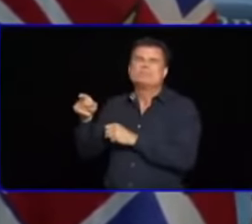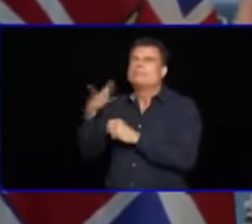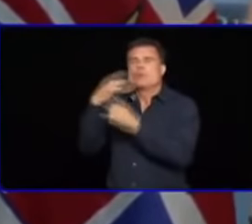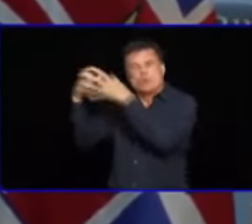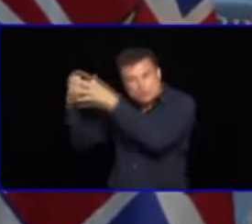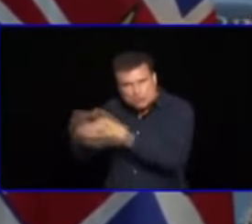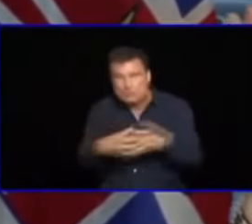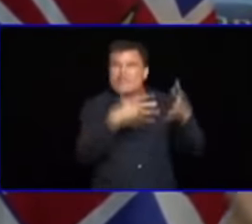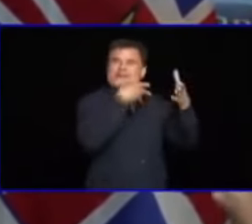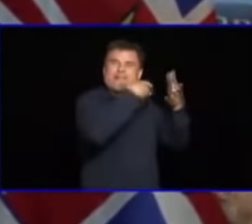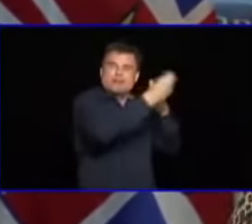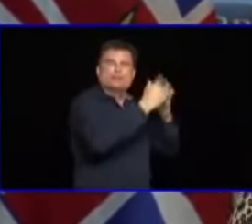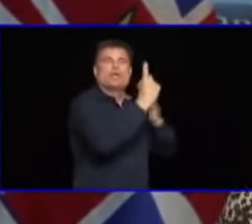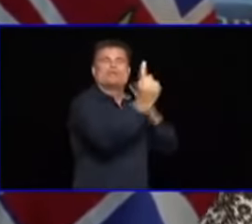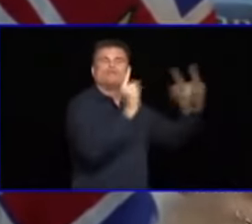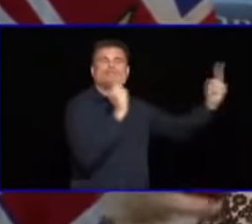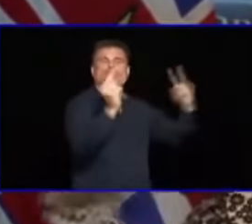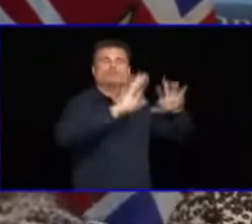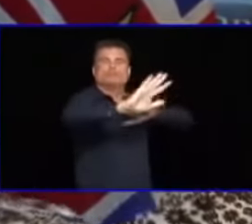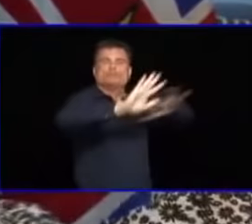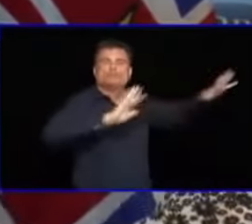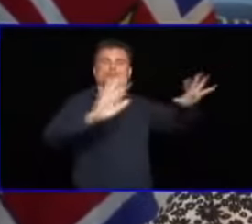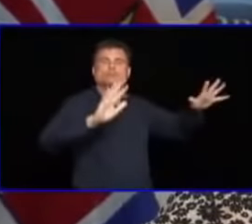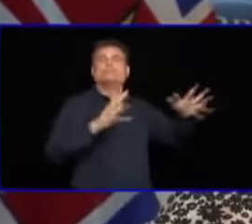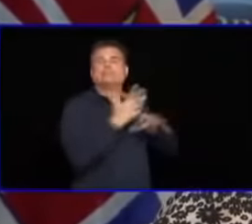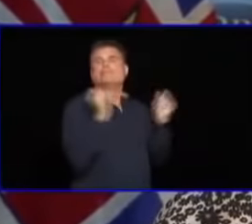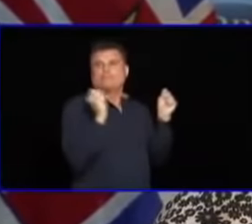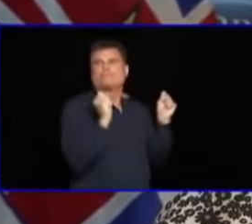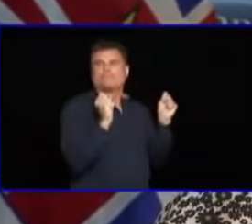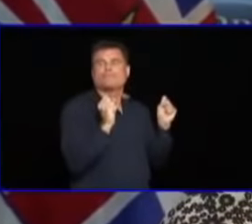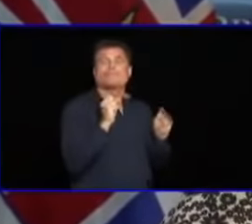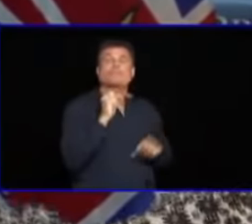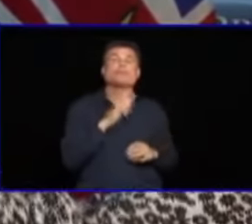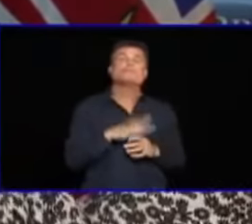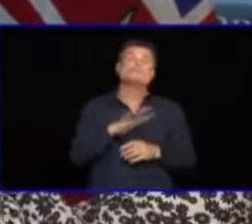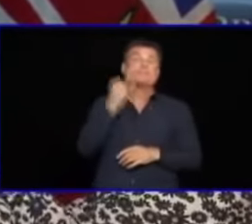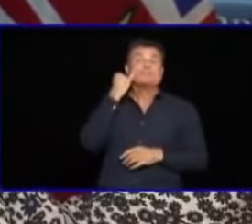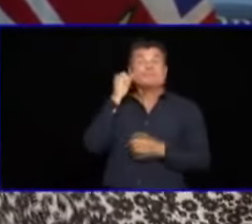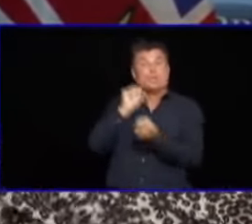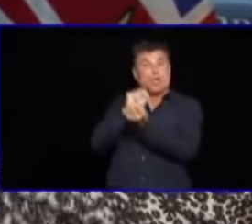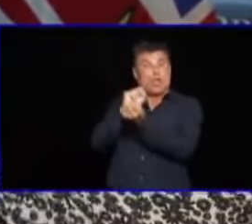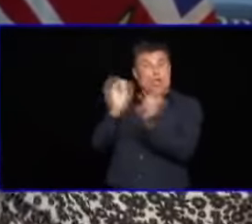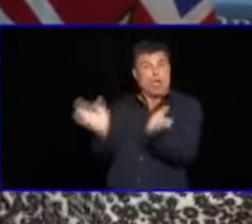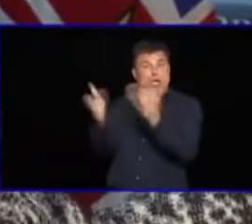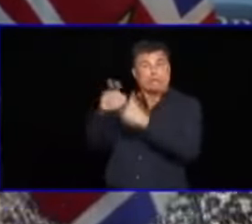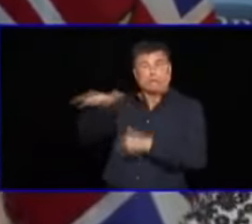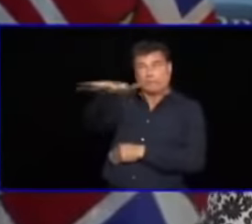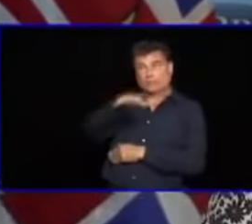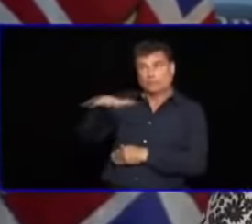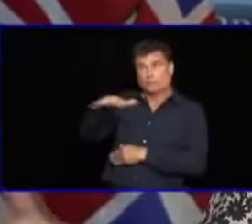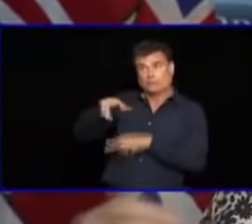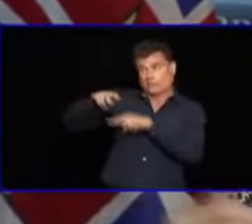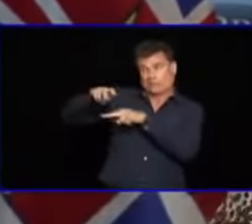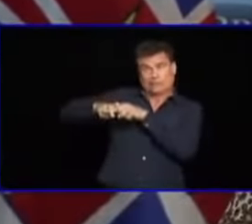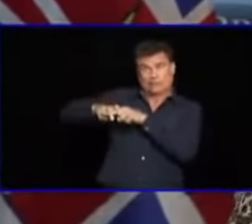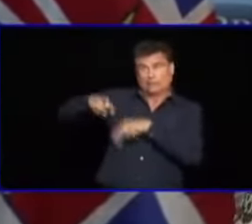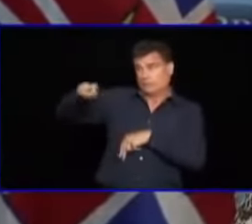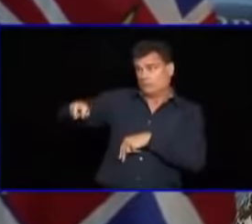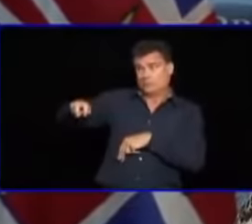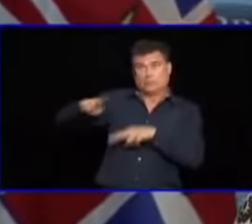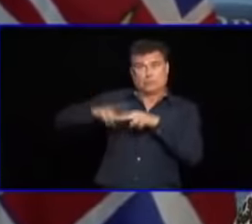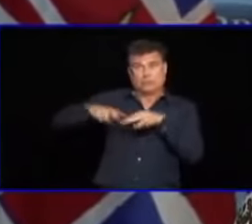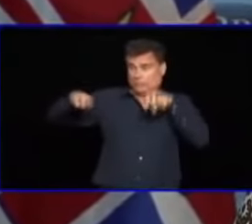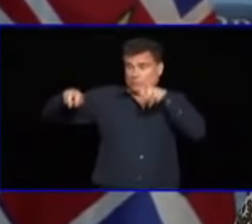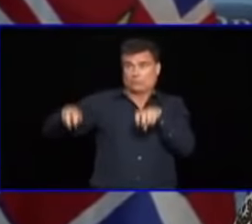those are the things that are riskier than sitting together in an office environment or even having a meeting when we're at a distance from each